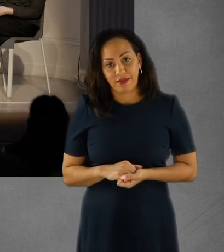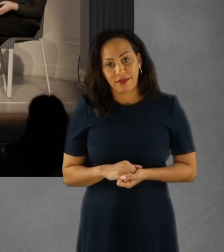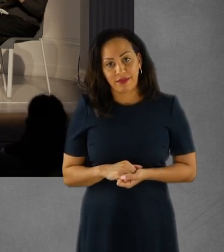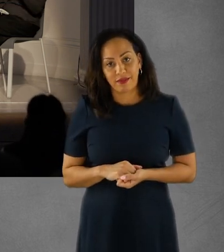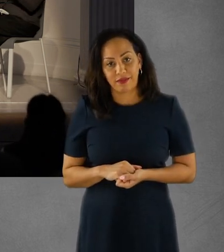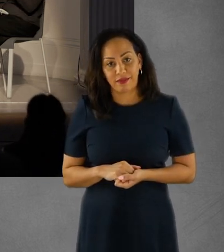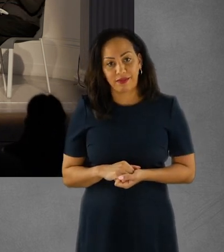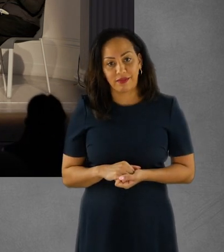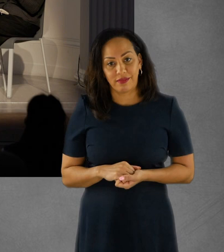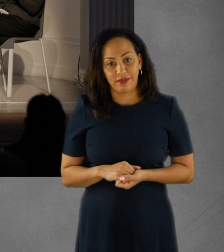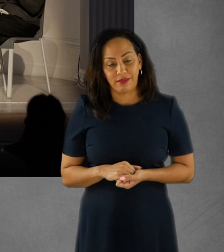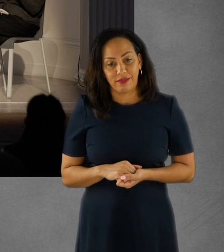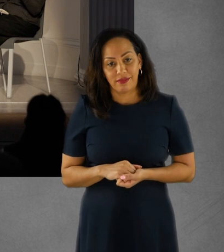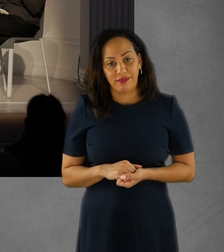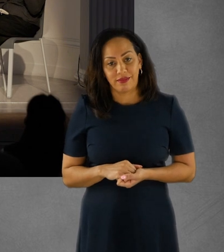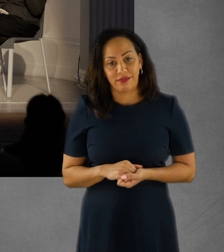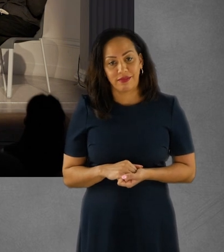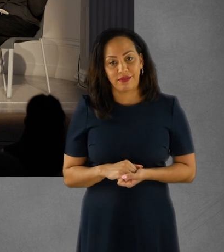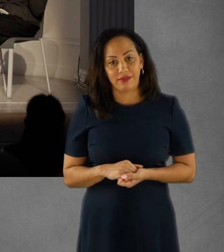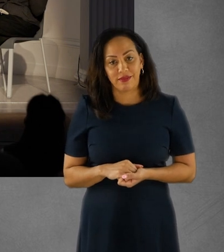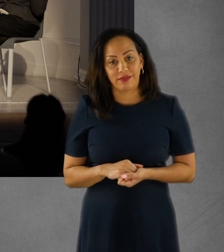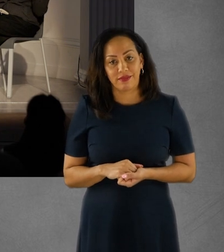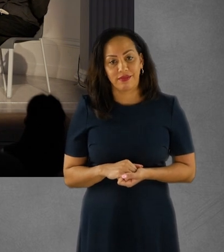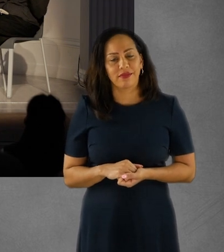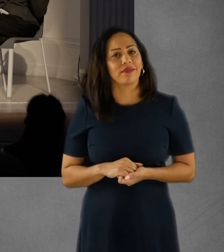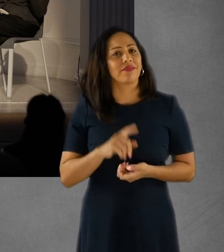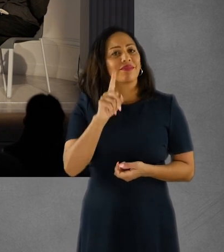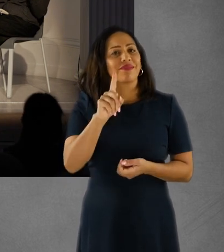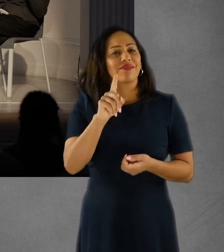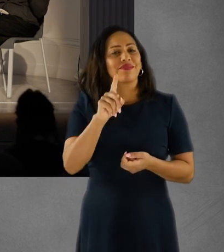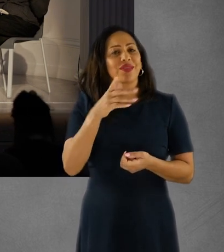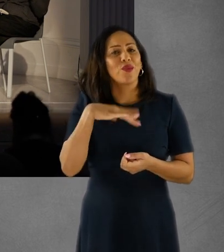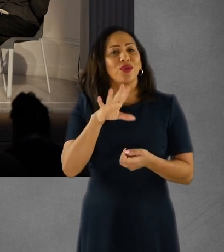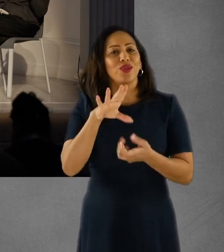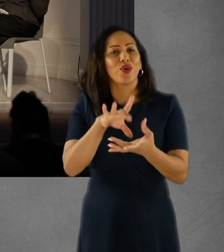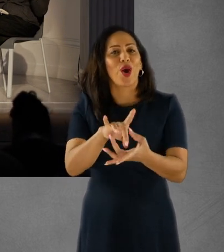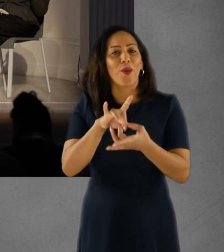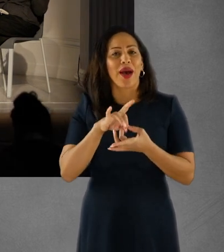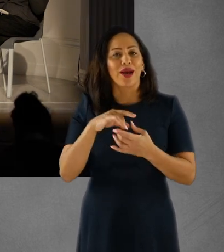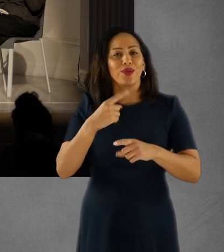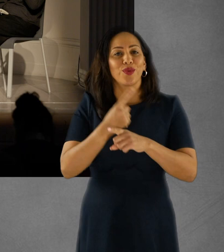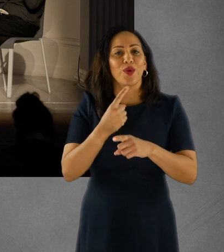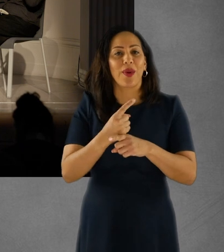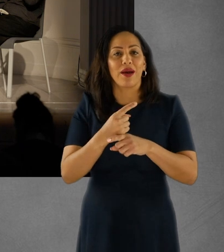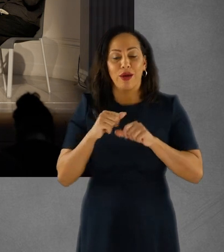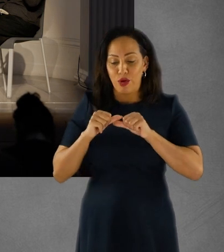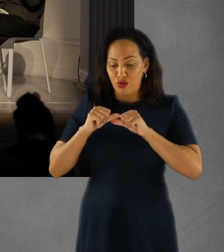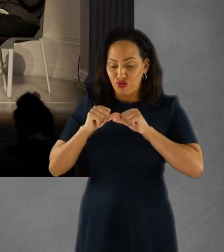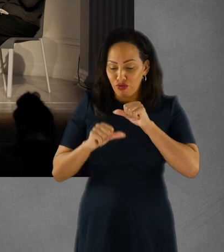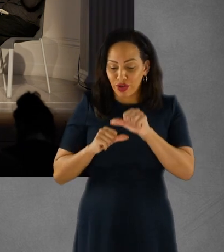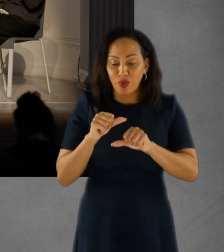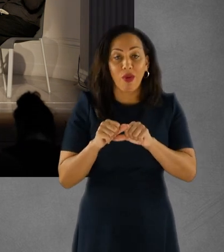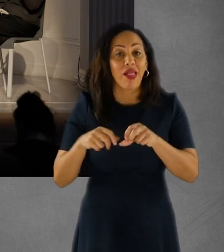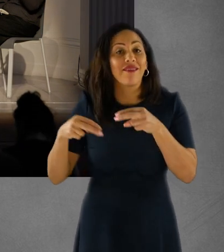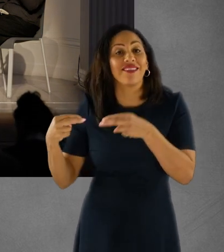And to go back then to the ritual of dance, and there's this beautiful